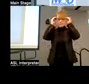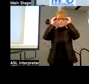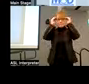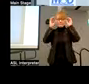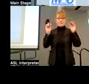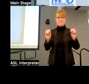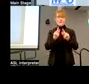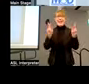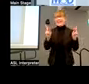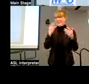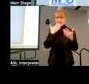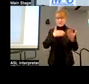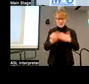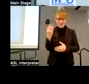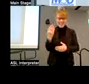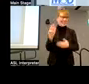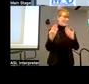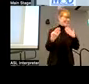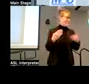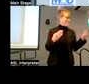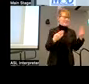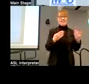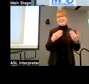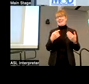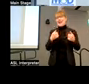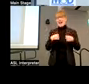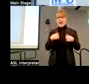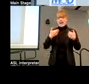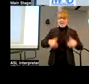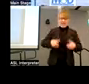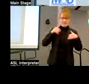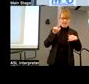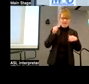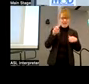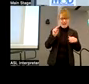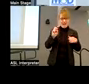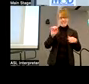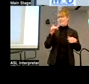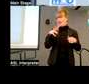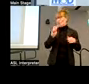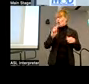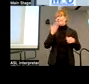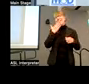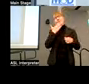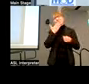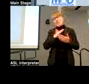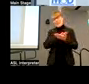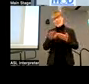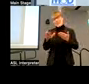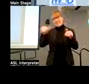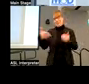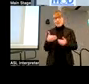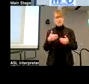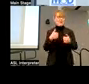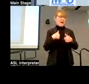Okay, good morning. I'm Lainey Feingold. Thank you, Julia, for that really nice introduction. I did get the